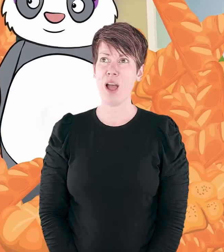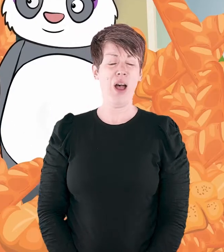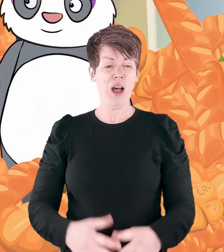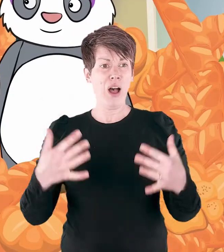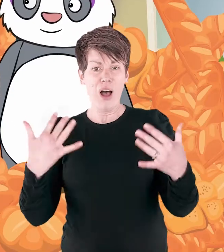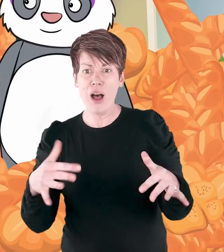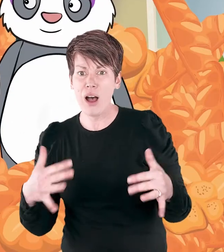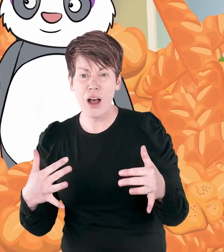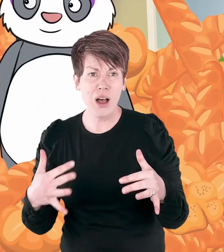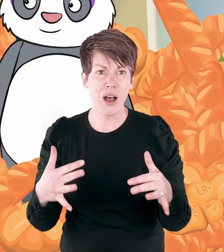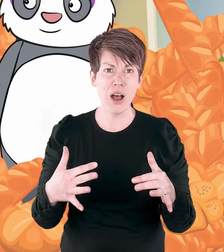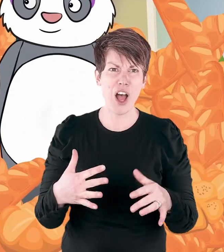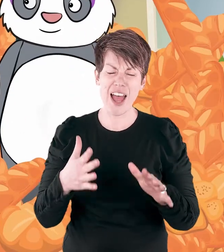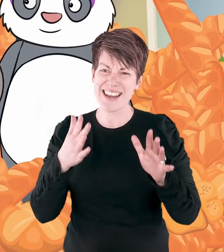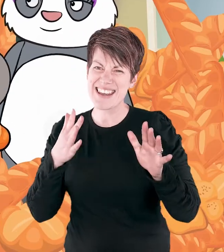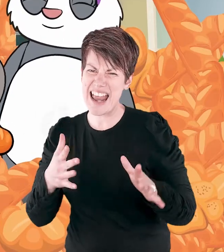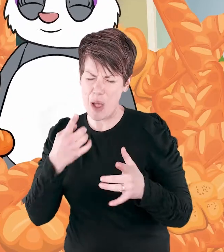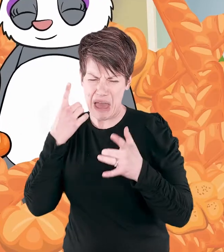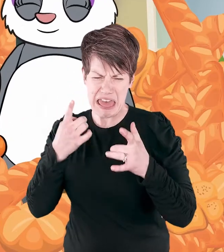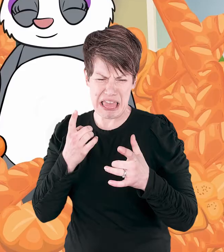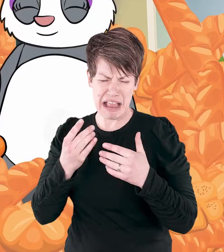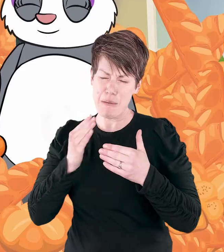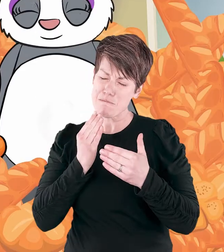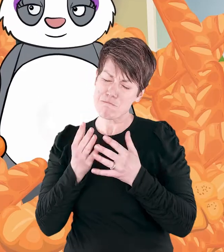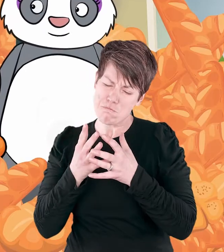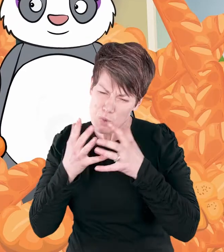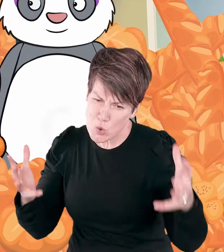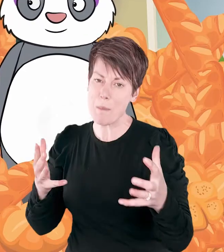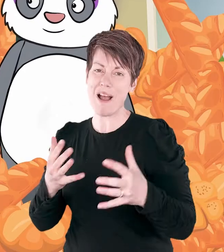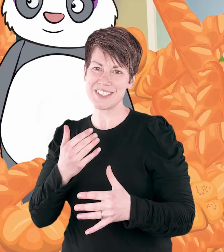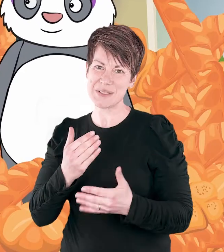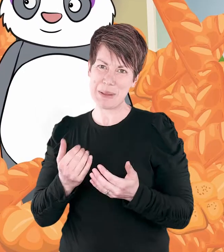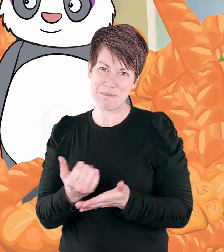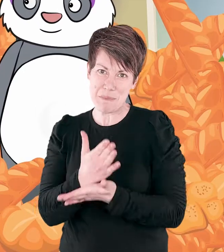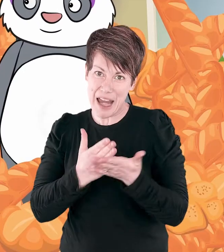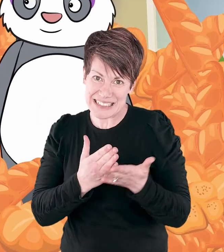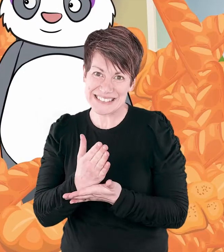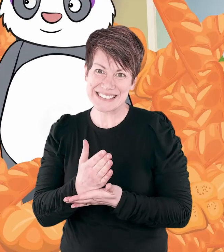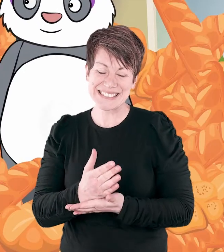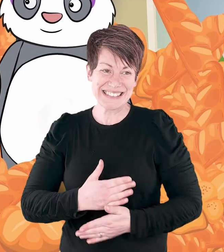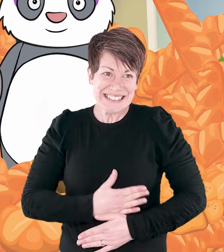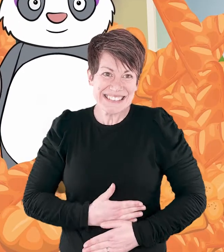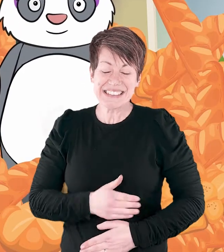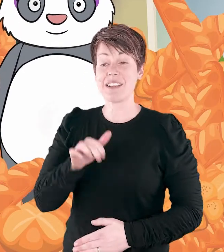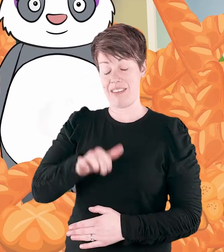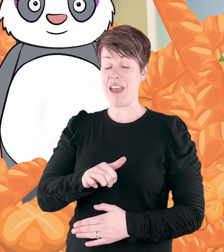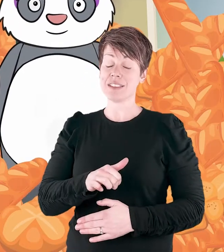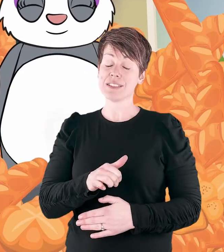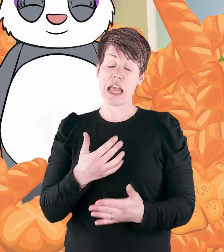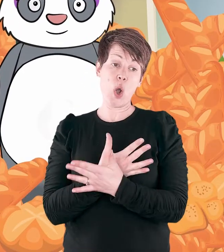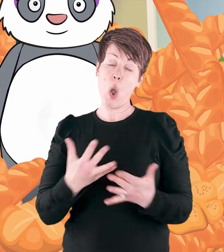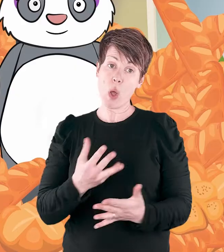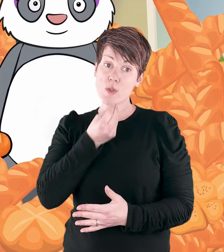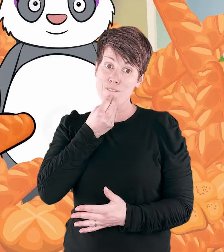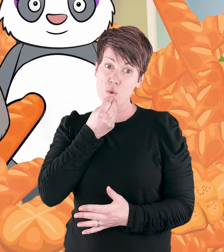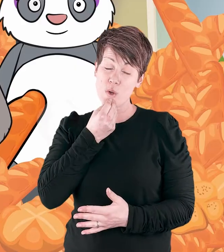Wow, Lulu, I reckon this time you might have made more than enough bamboo bread. Yummy! You have made enough bamboo bread